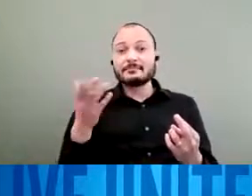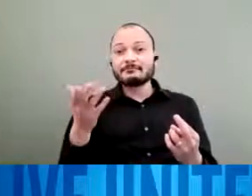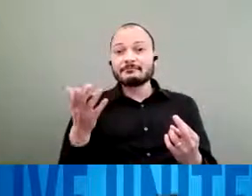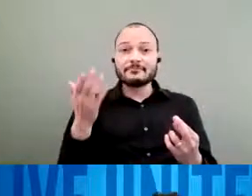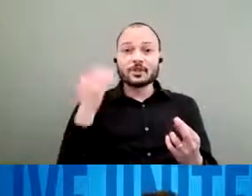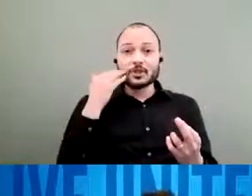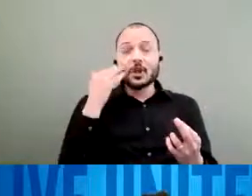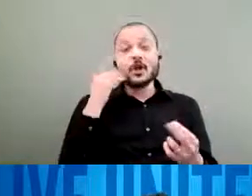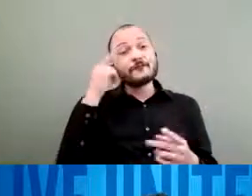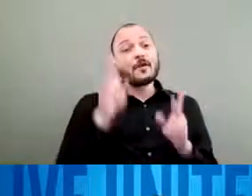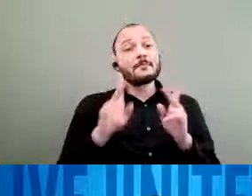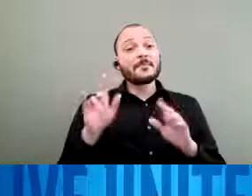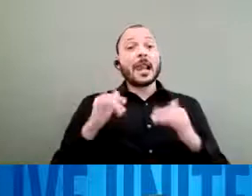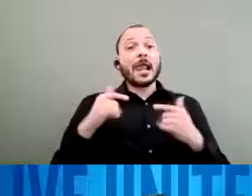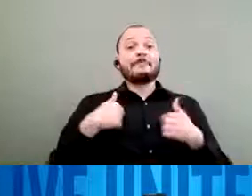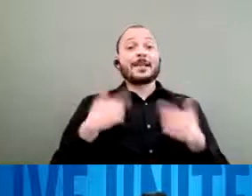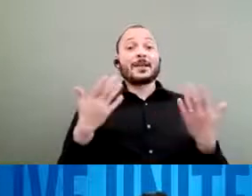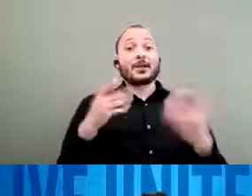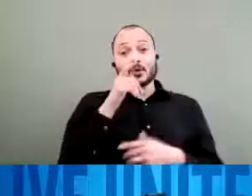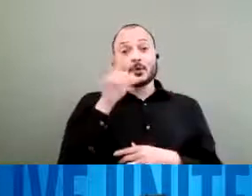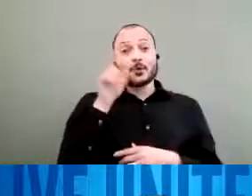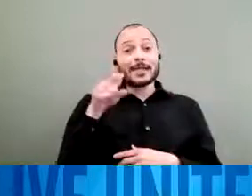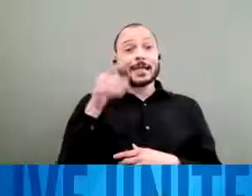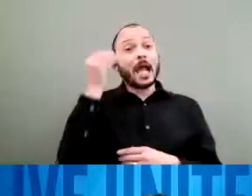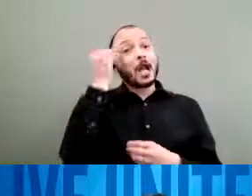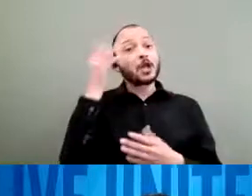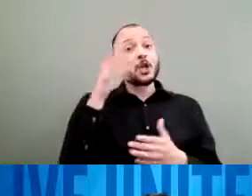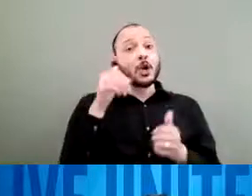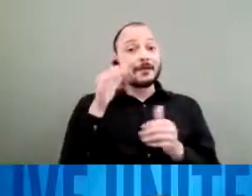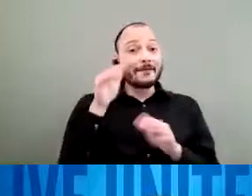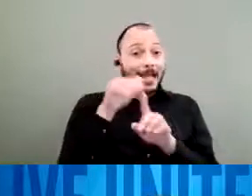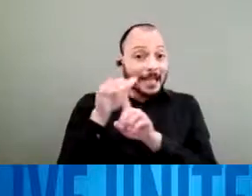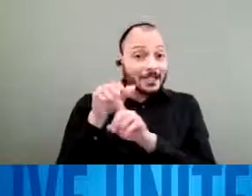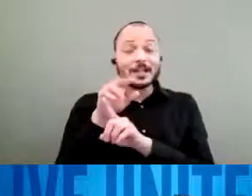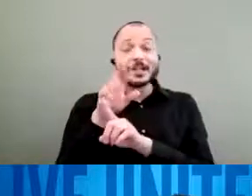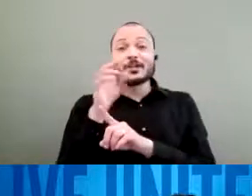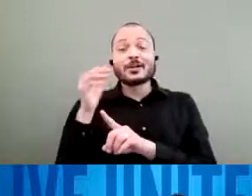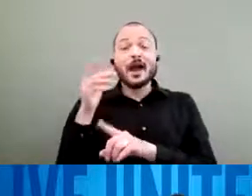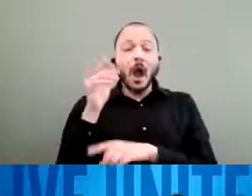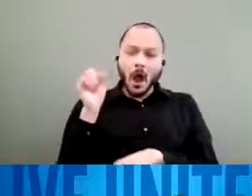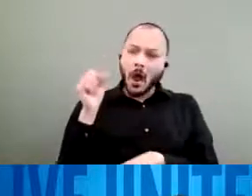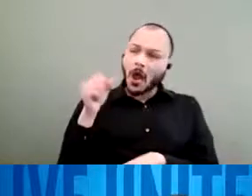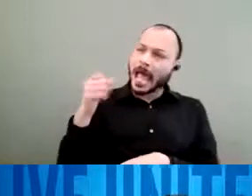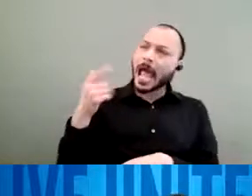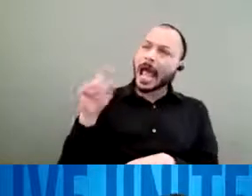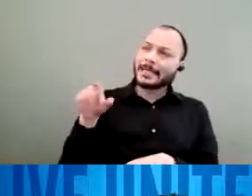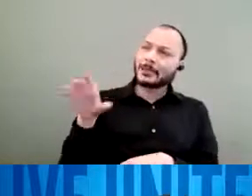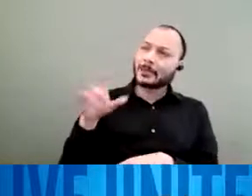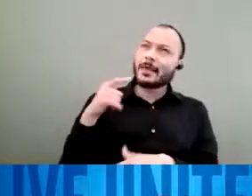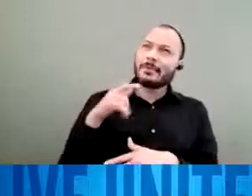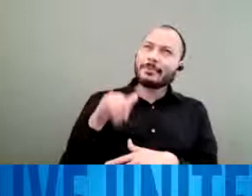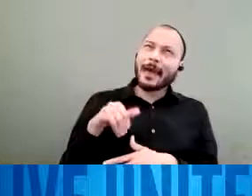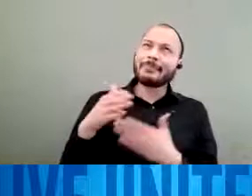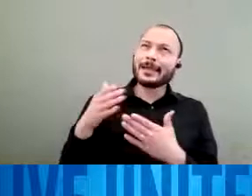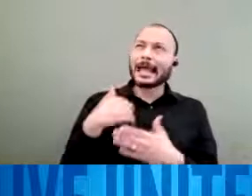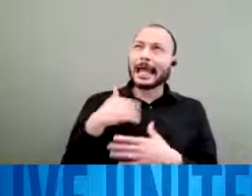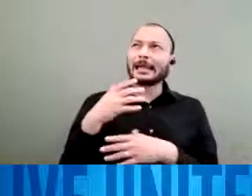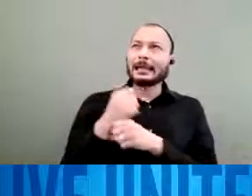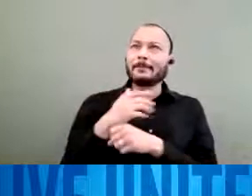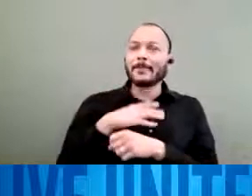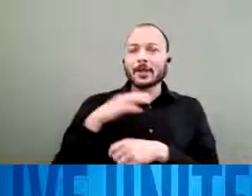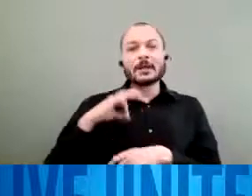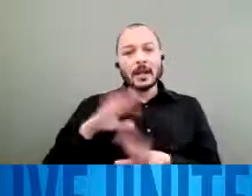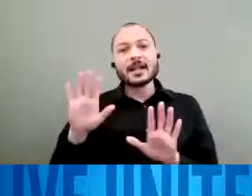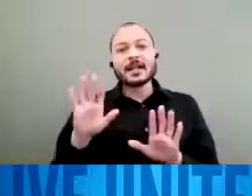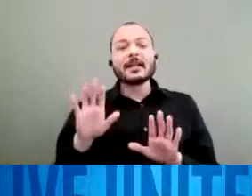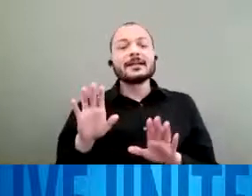For people like me who need a notification or a push to be reminded, oh yeah, I need to do that thing so I can get my credit, comes